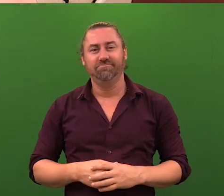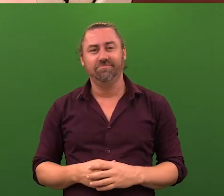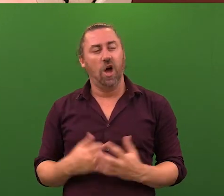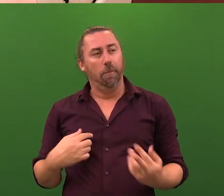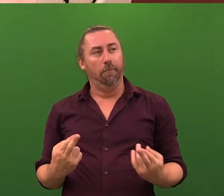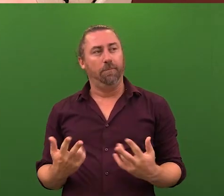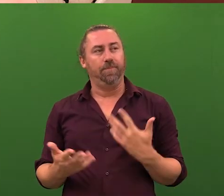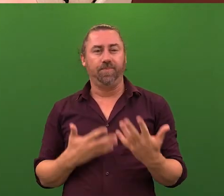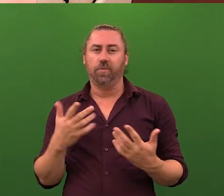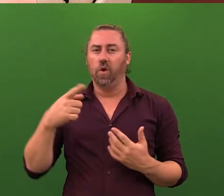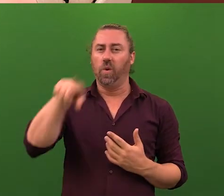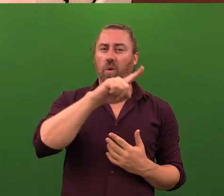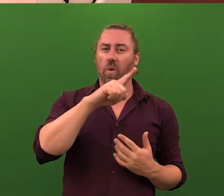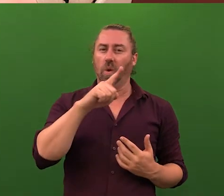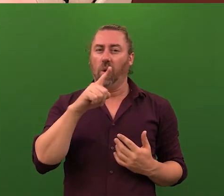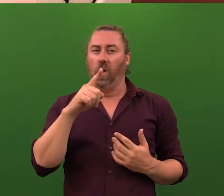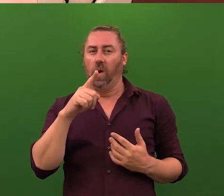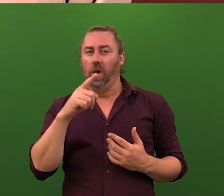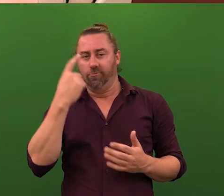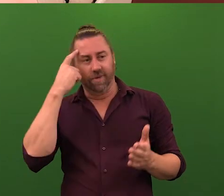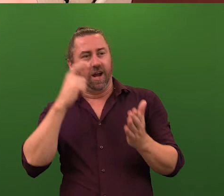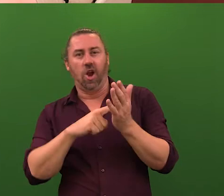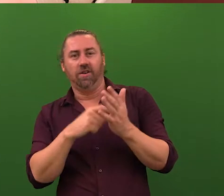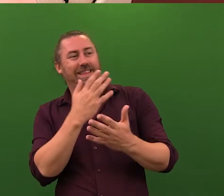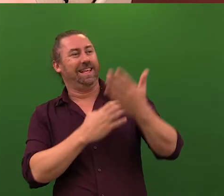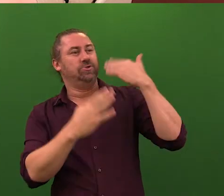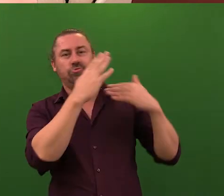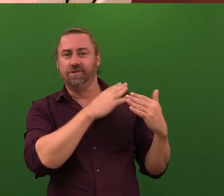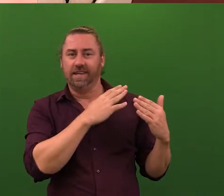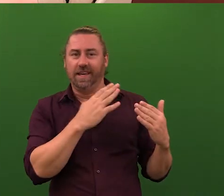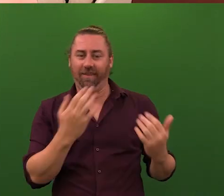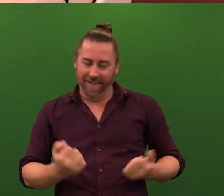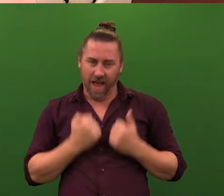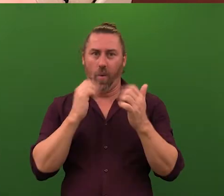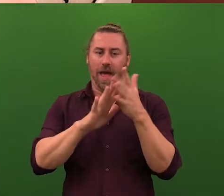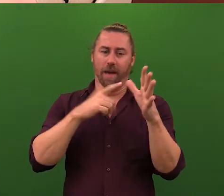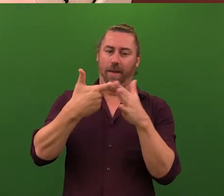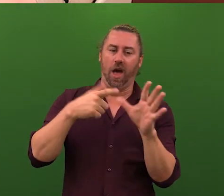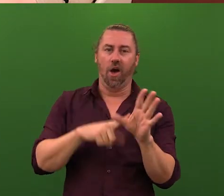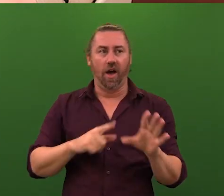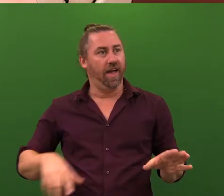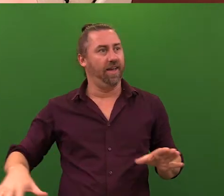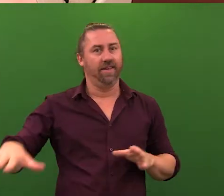I hope they get a sense of our history, Mackay's history.